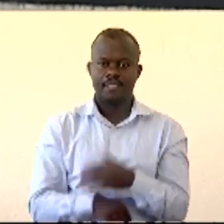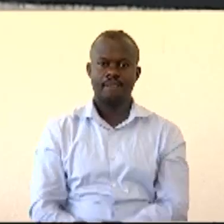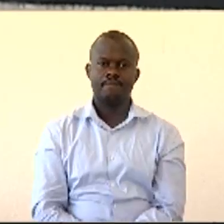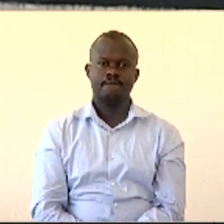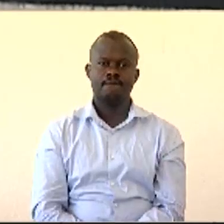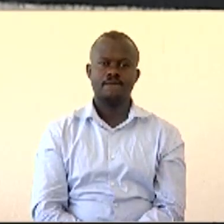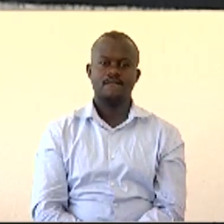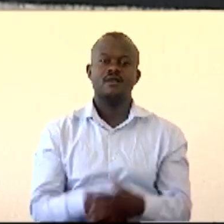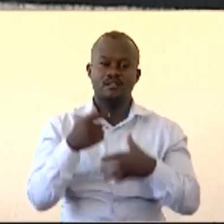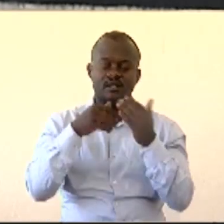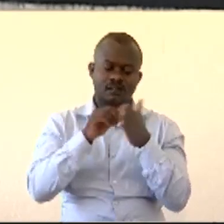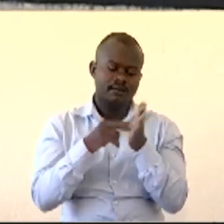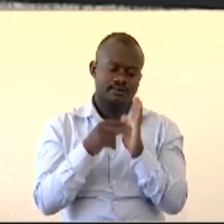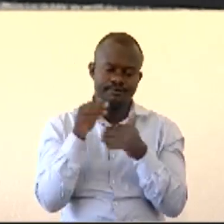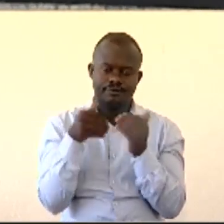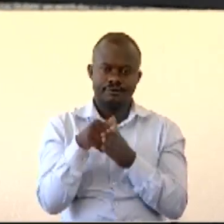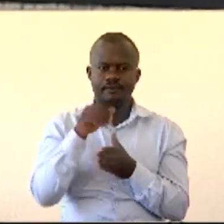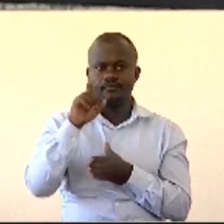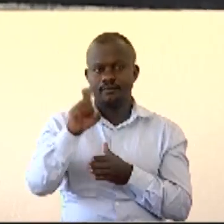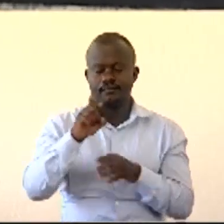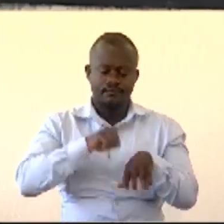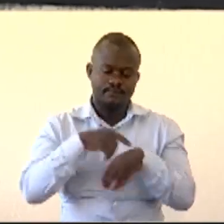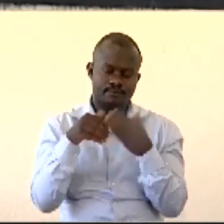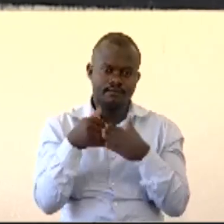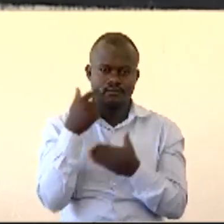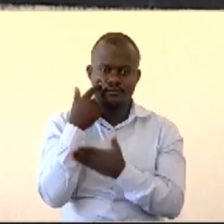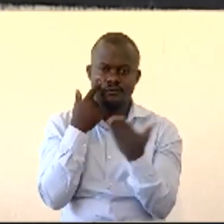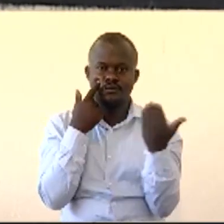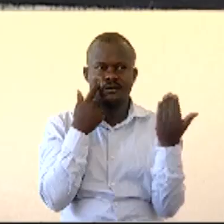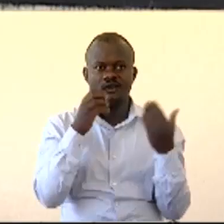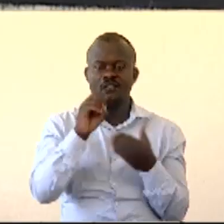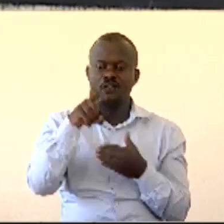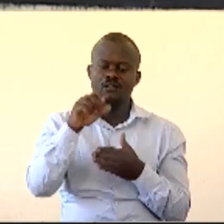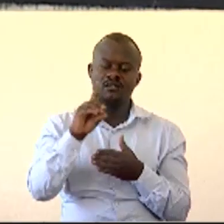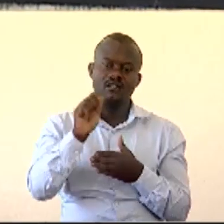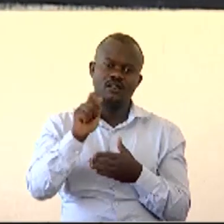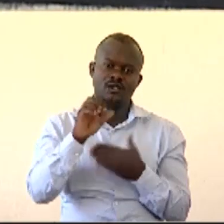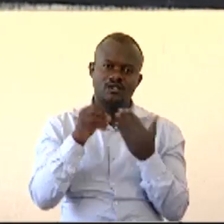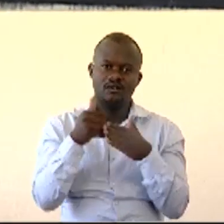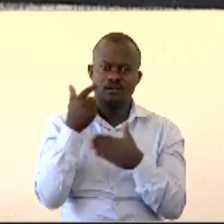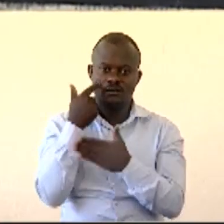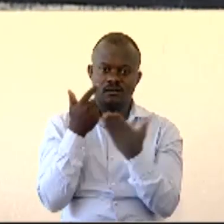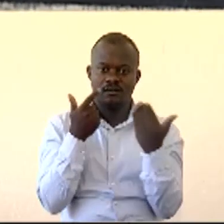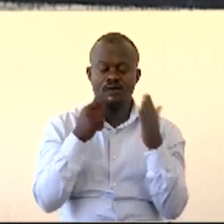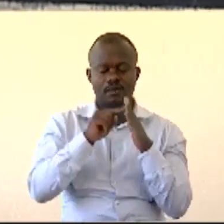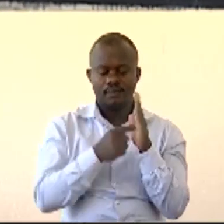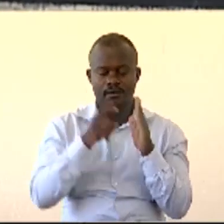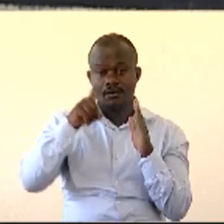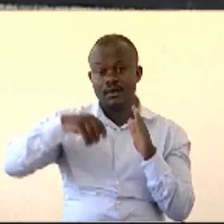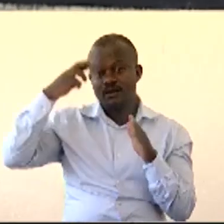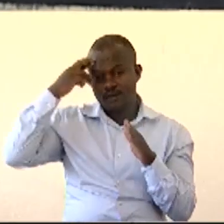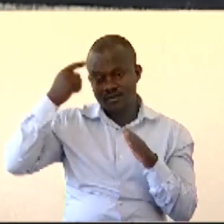Now that means X, when you are recording the oxidation state, very important point to note for